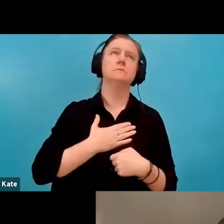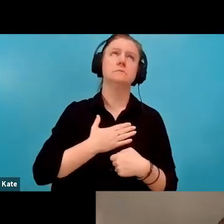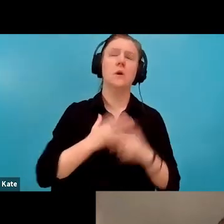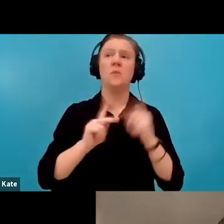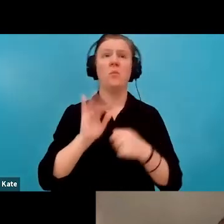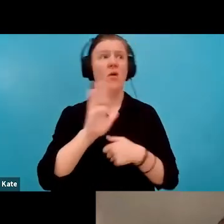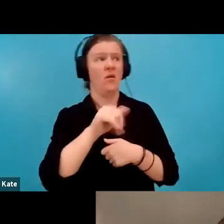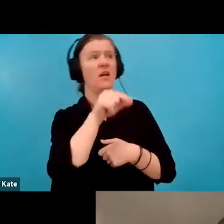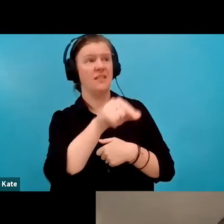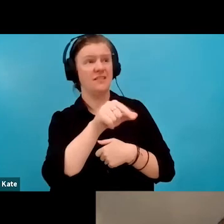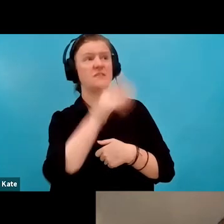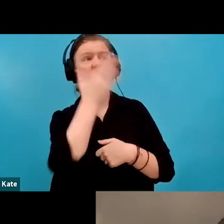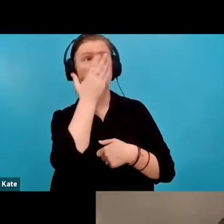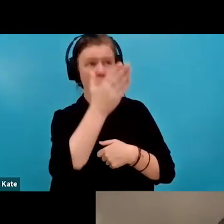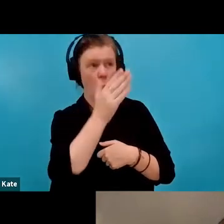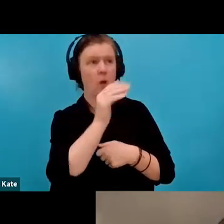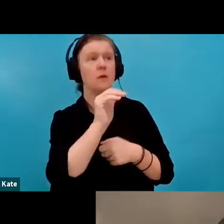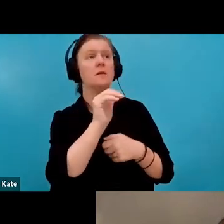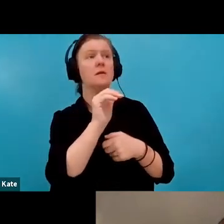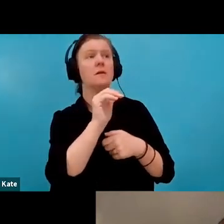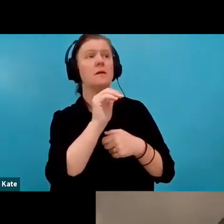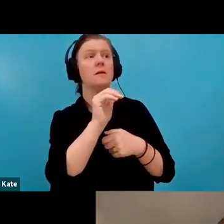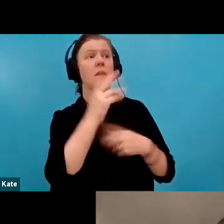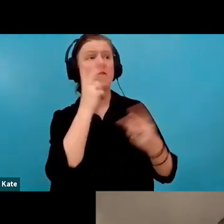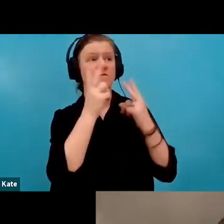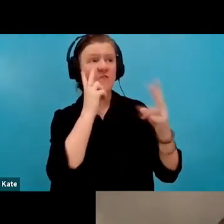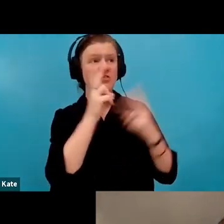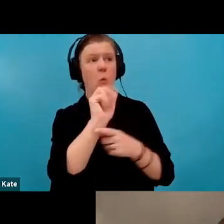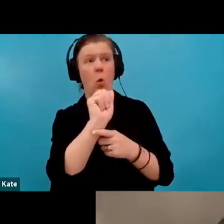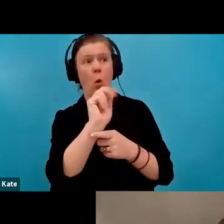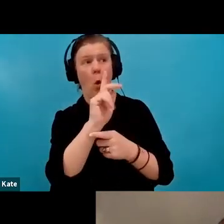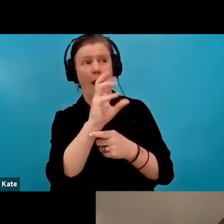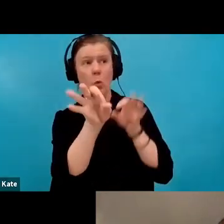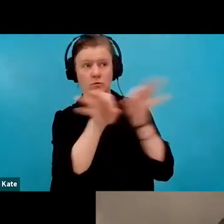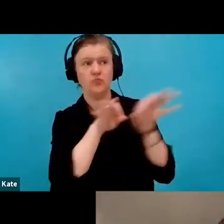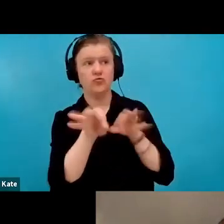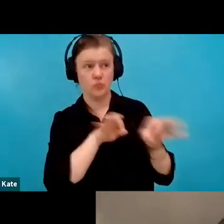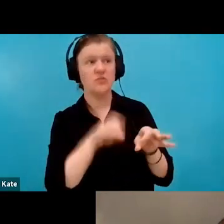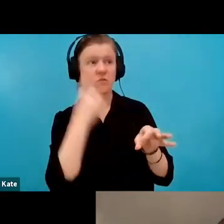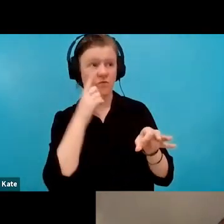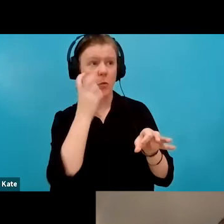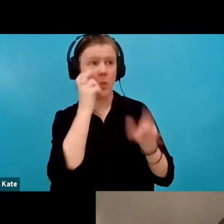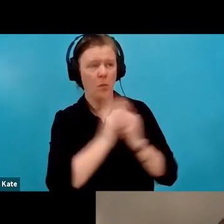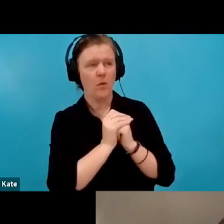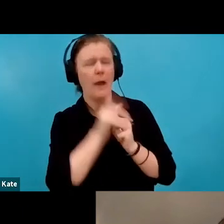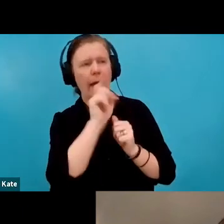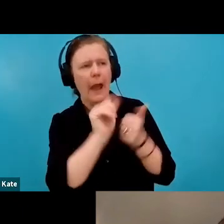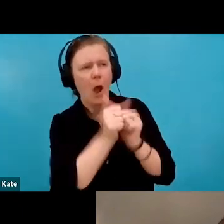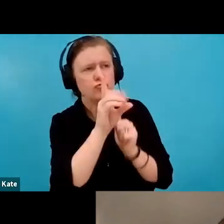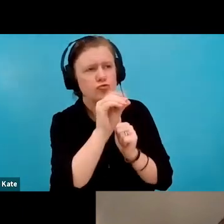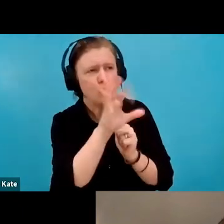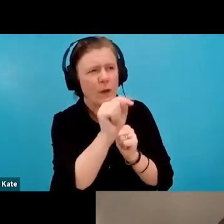this was a pretty good audio description, sharing it as an example. People asking me, how did you do it? And my answer